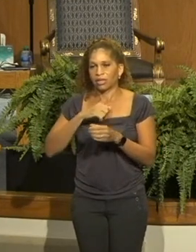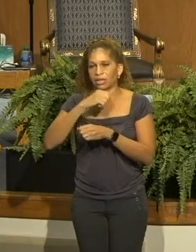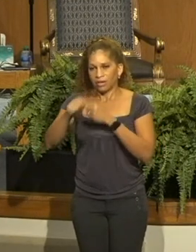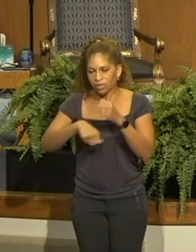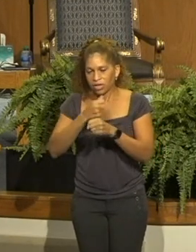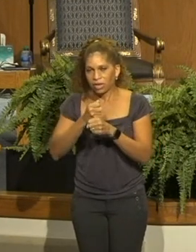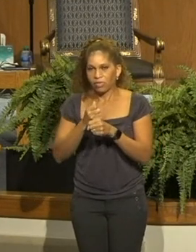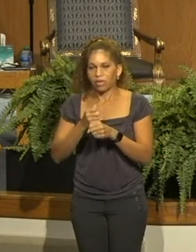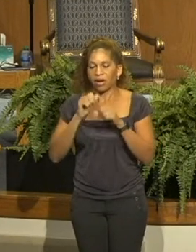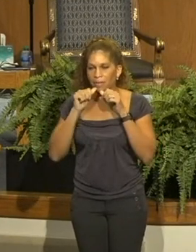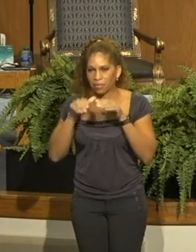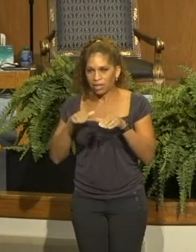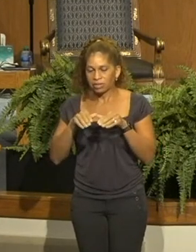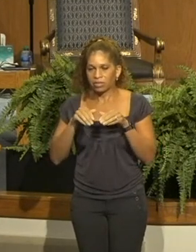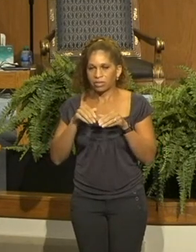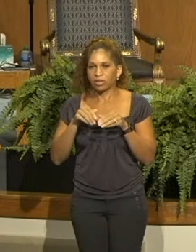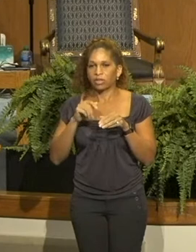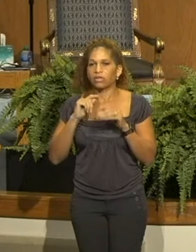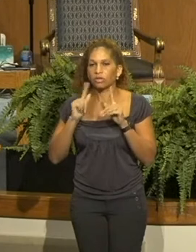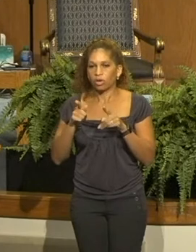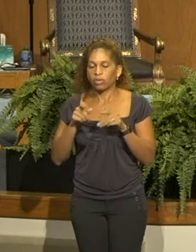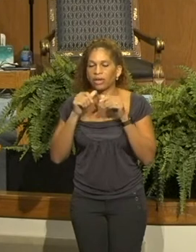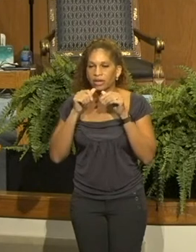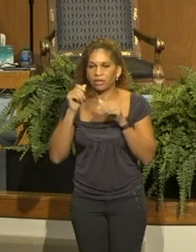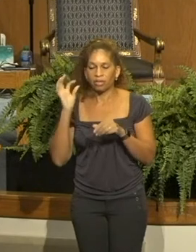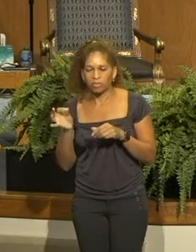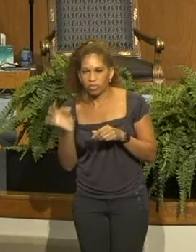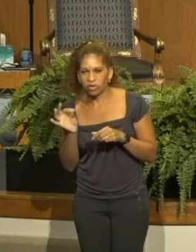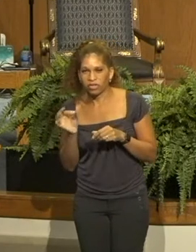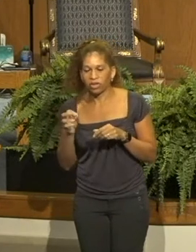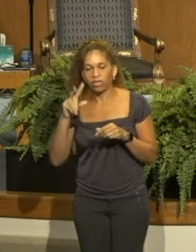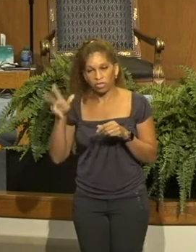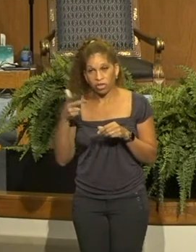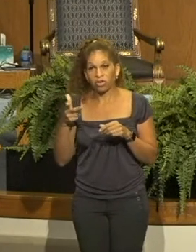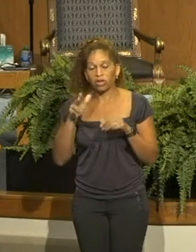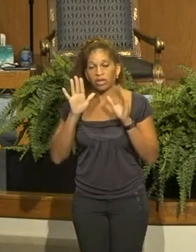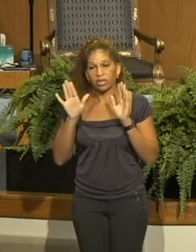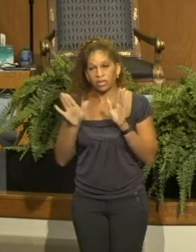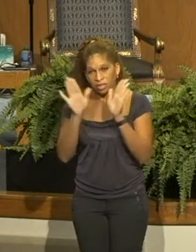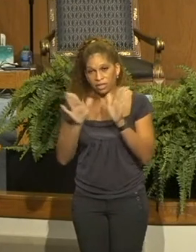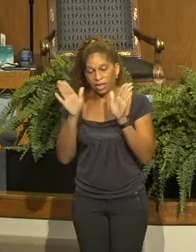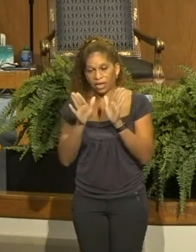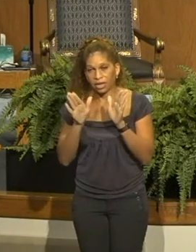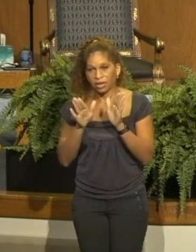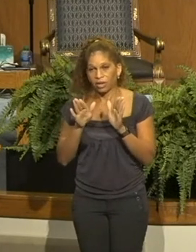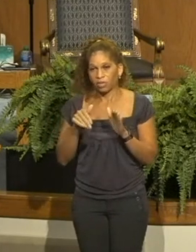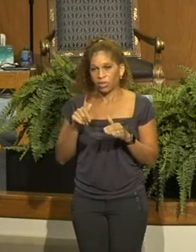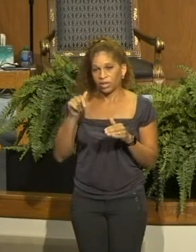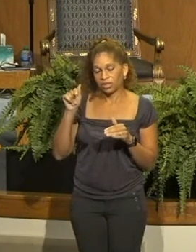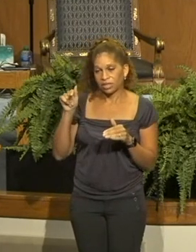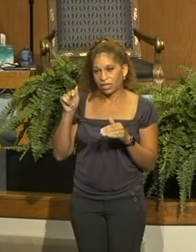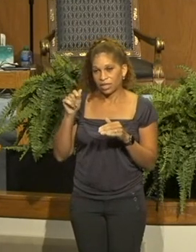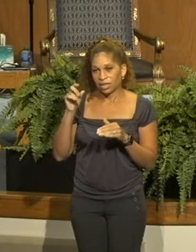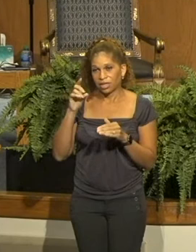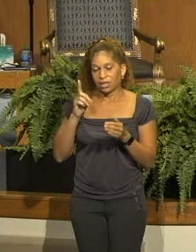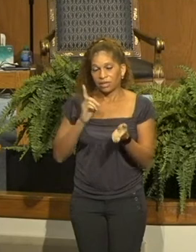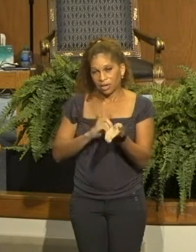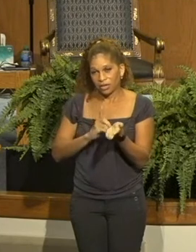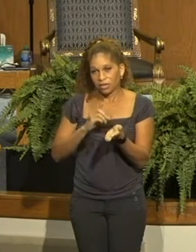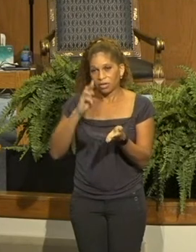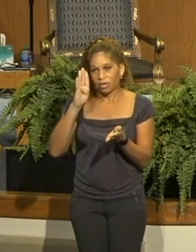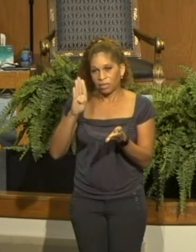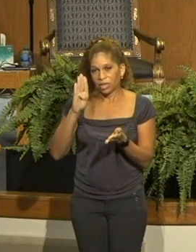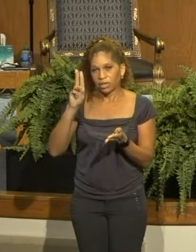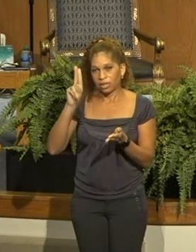preach on the Vineyard, the third Sunday used to be Dr. Butts' Sunday. And the fact that I can stand